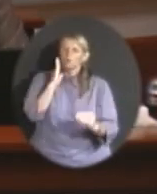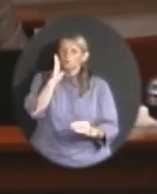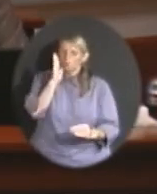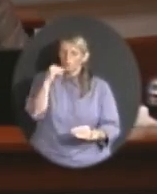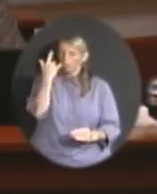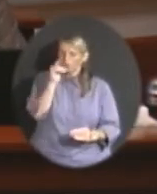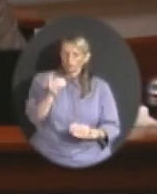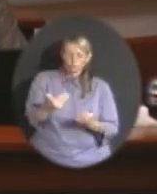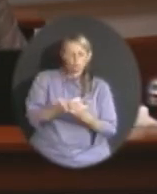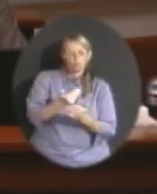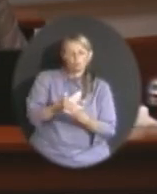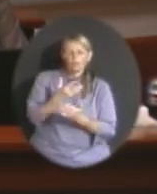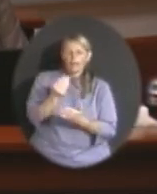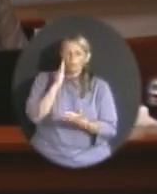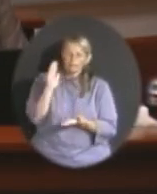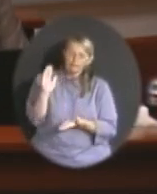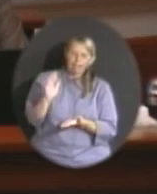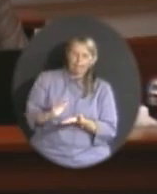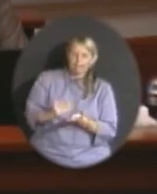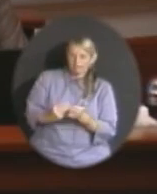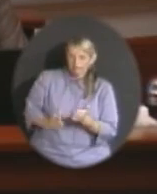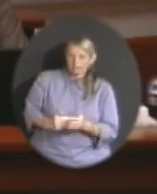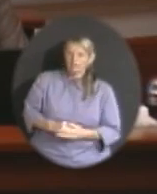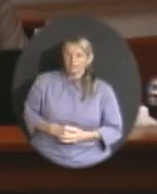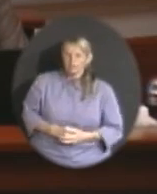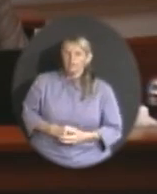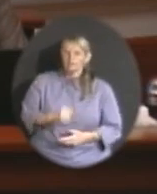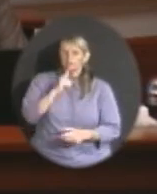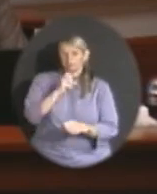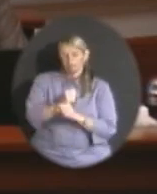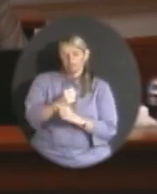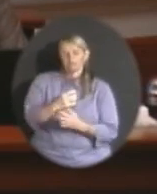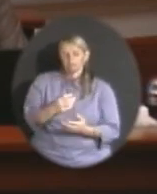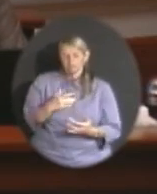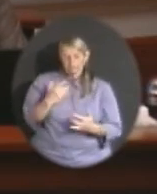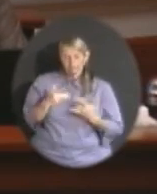to boot, it will be less expensive. So we're really excited about that. So it'll